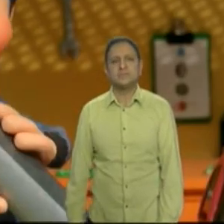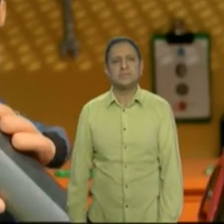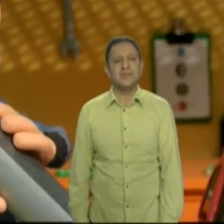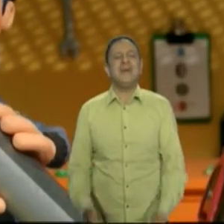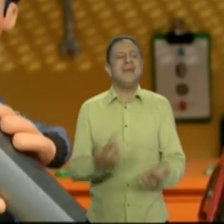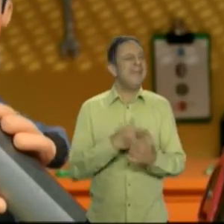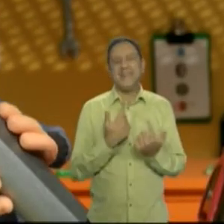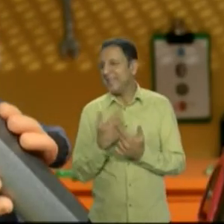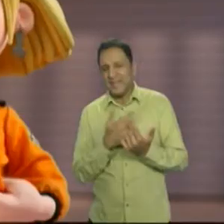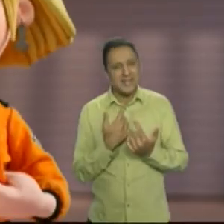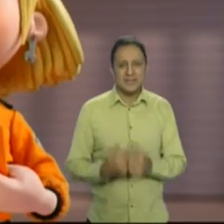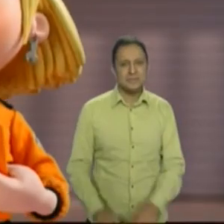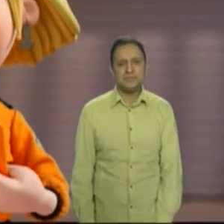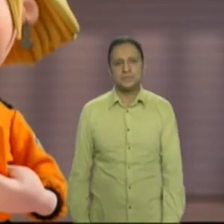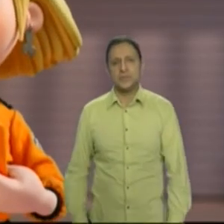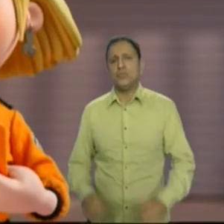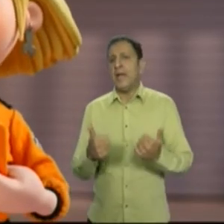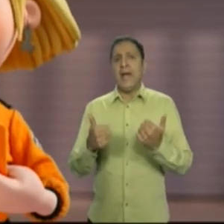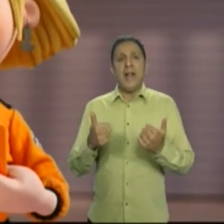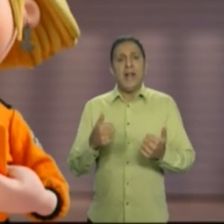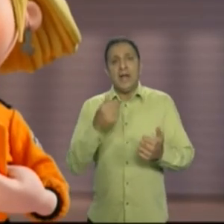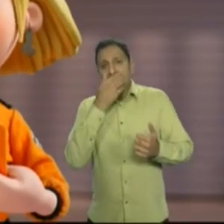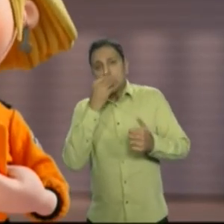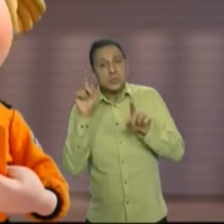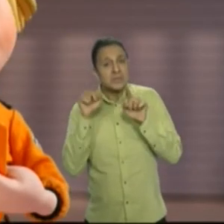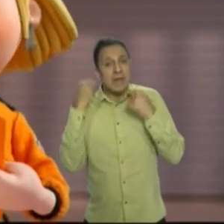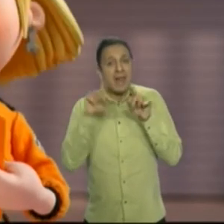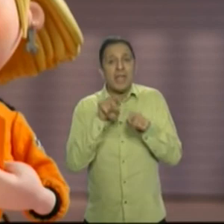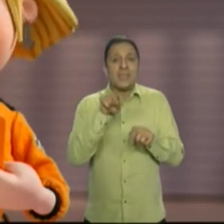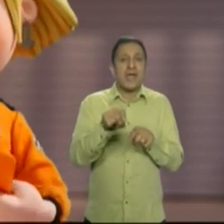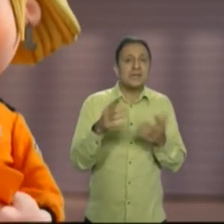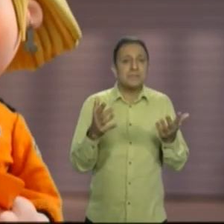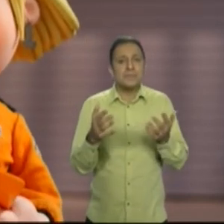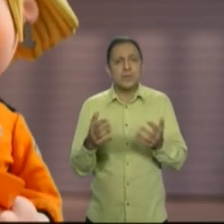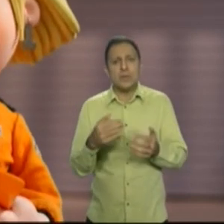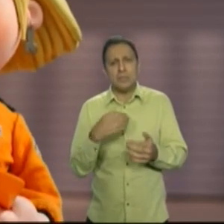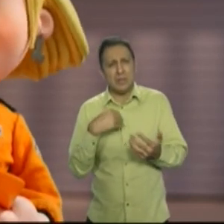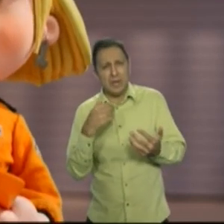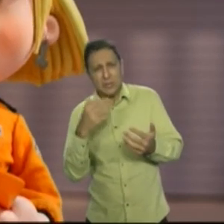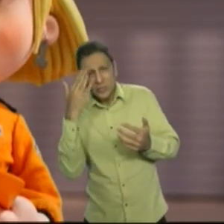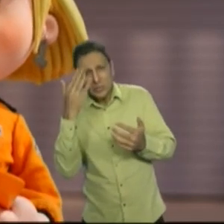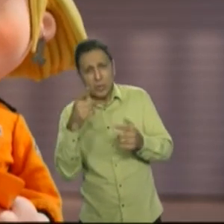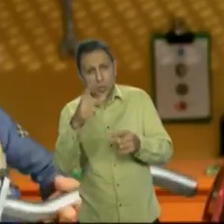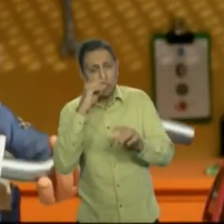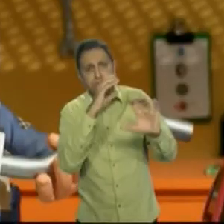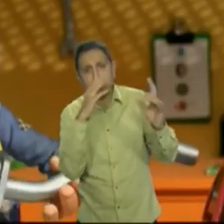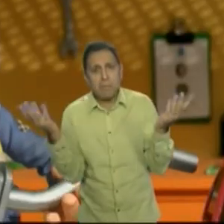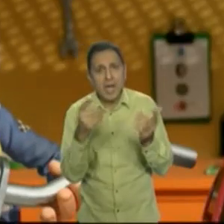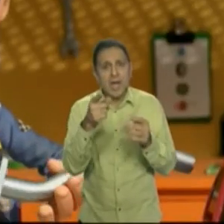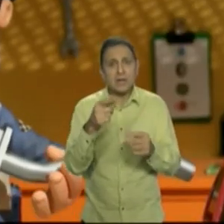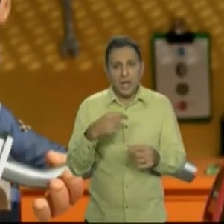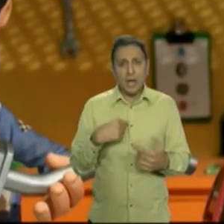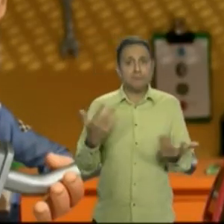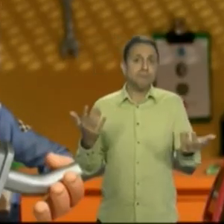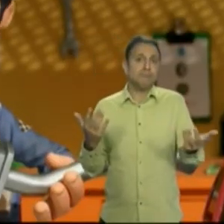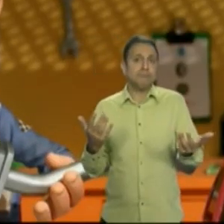Yeah, well, you know, it doesn't sound quite like that. I didn't know you could play instruments, Big Chris. Oh, I'm